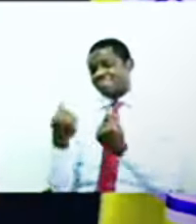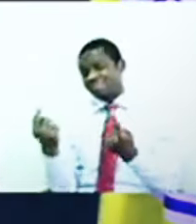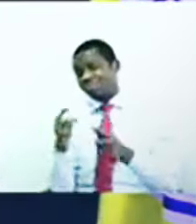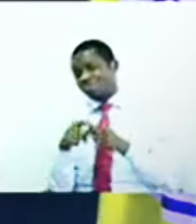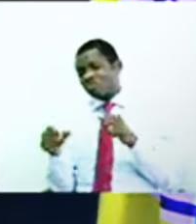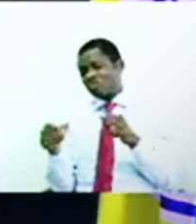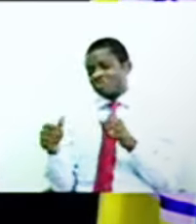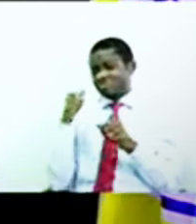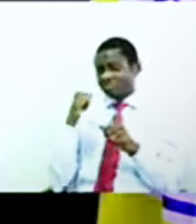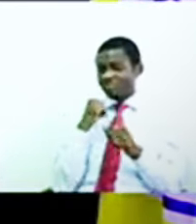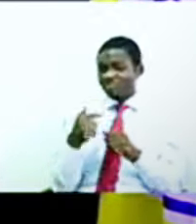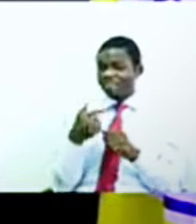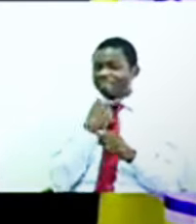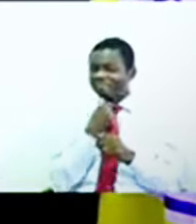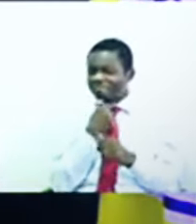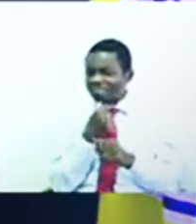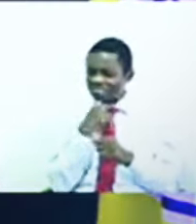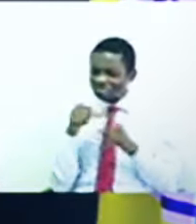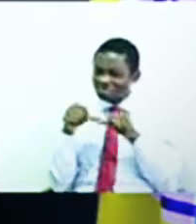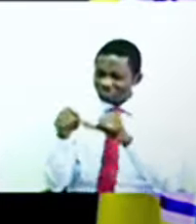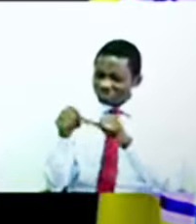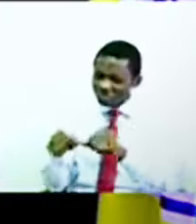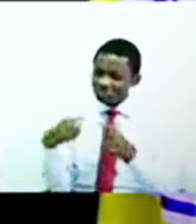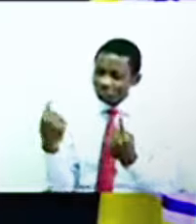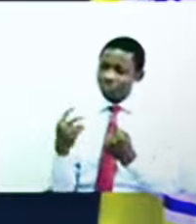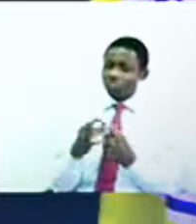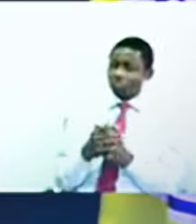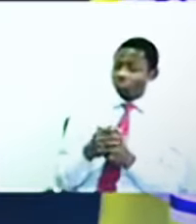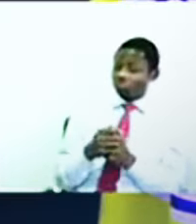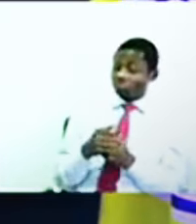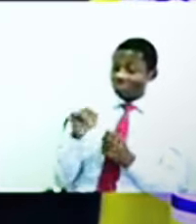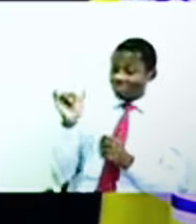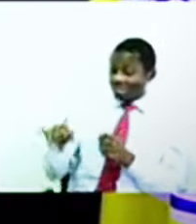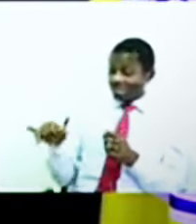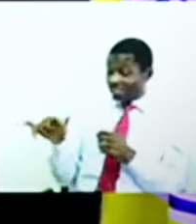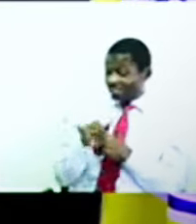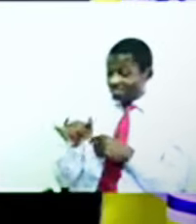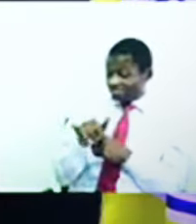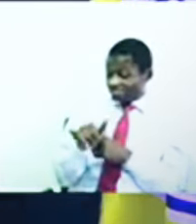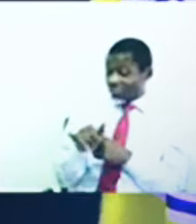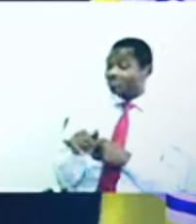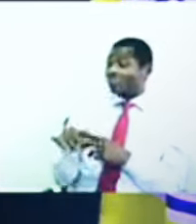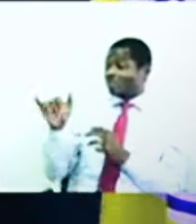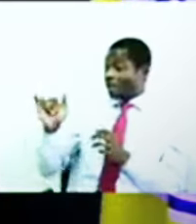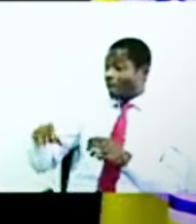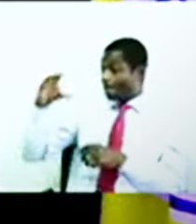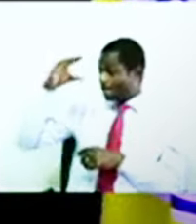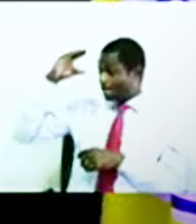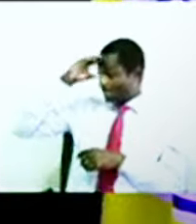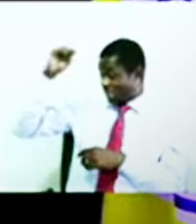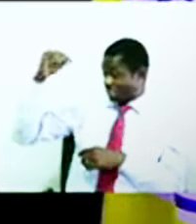He knows it. That if I let this slave leave this plantation,